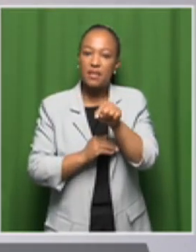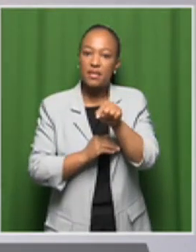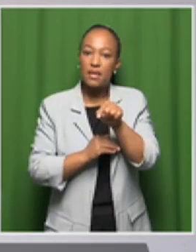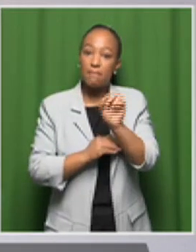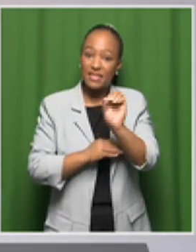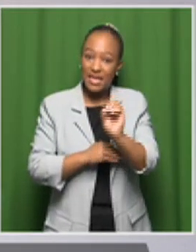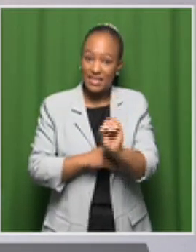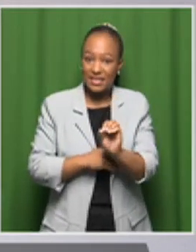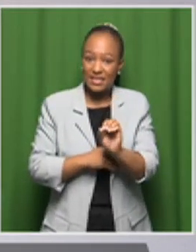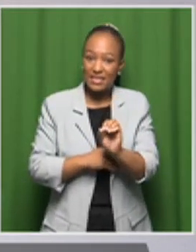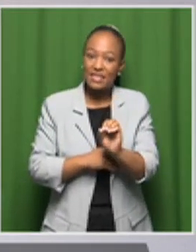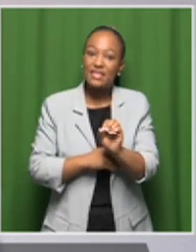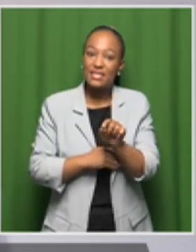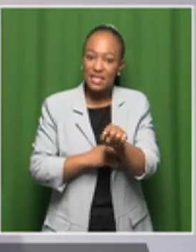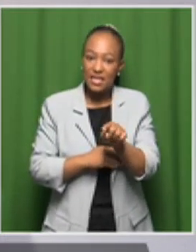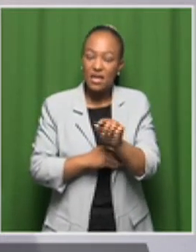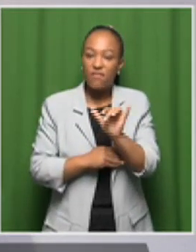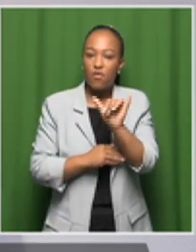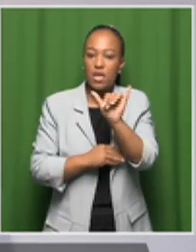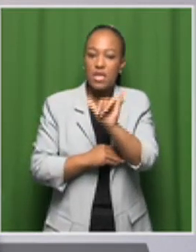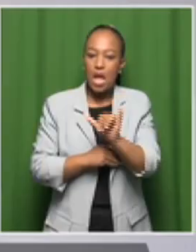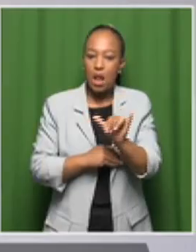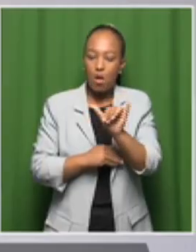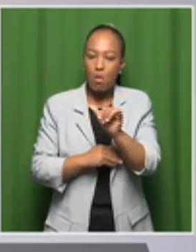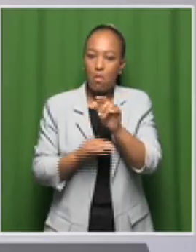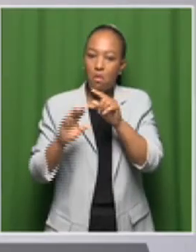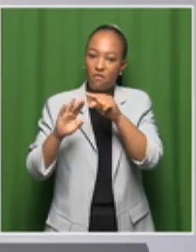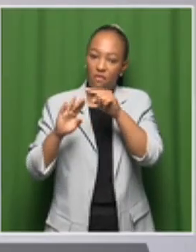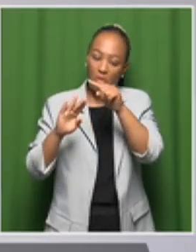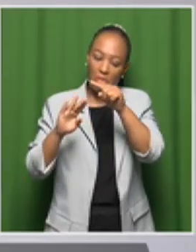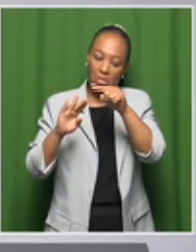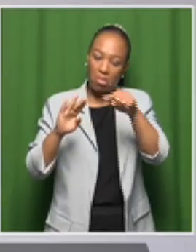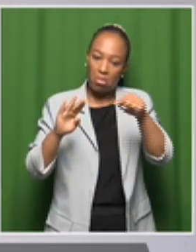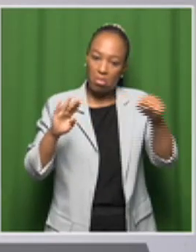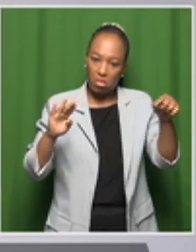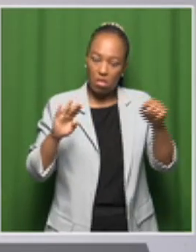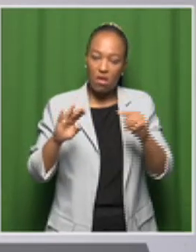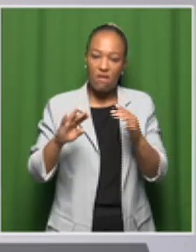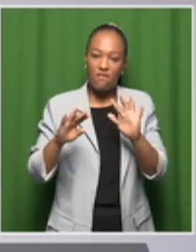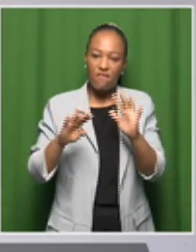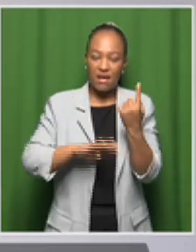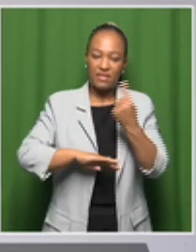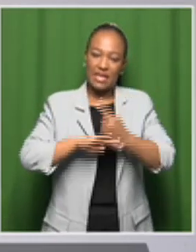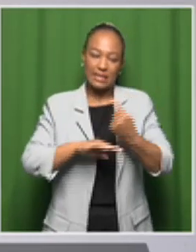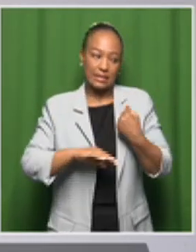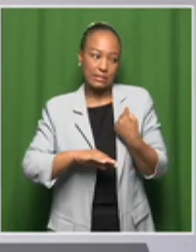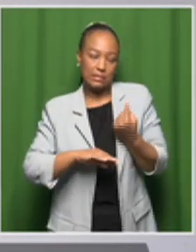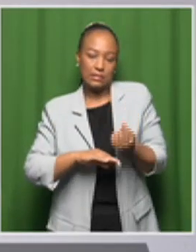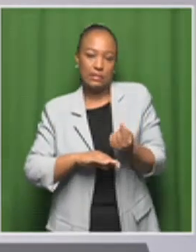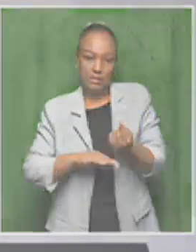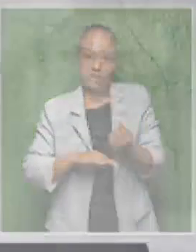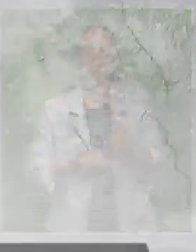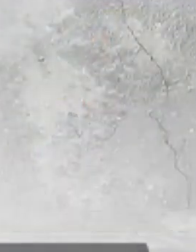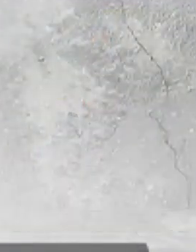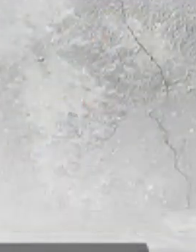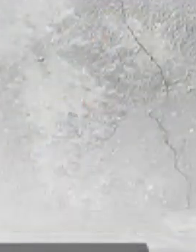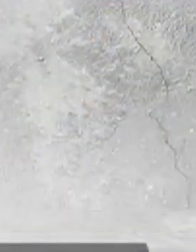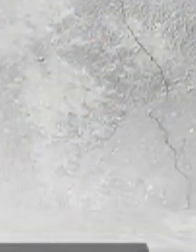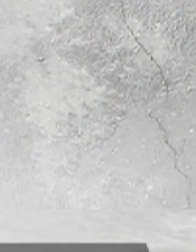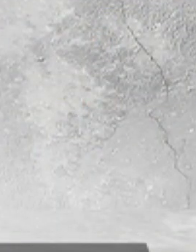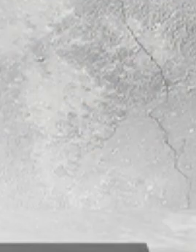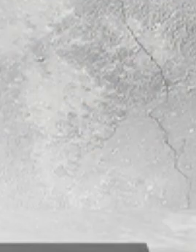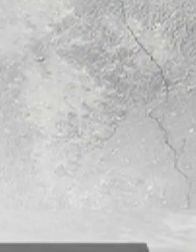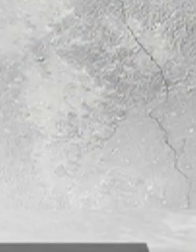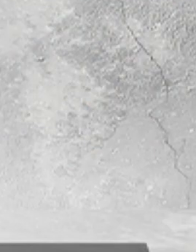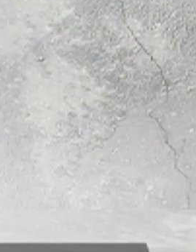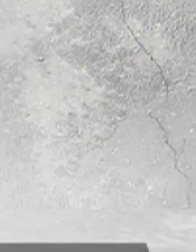increase in the value of the yellow metal that we saw in 5 days. Of course, we could see further upward movement in the price of